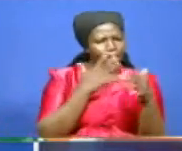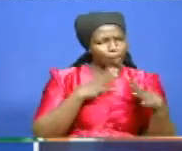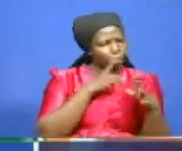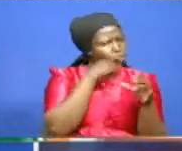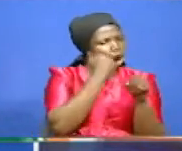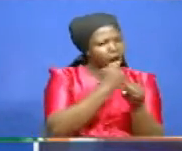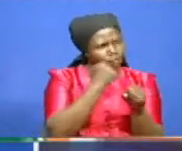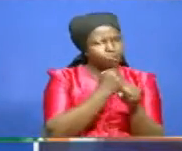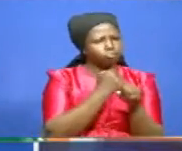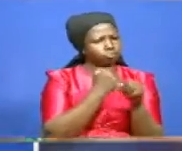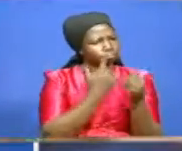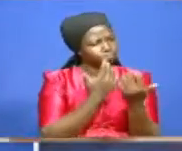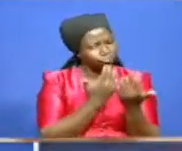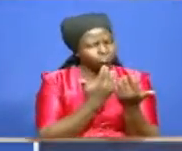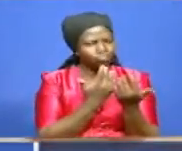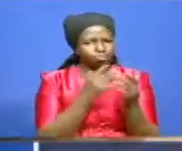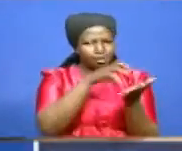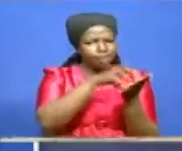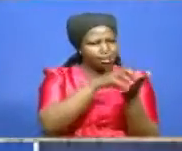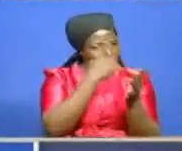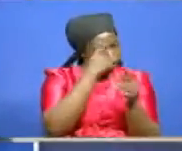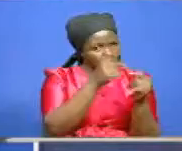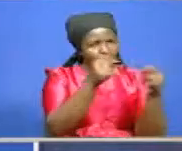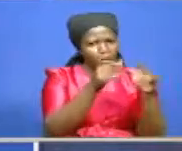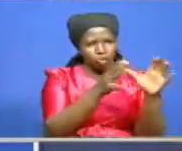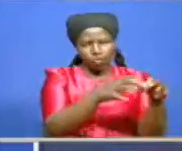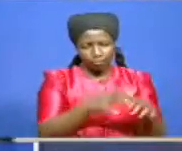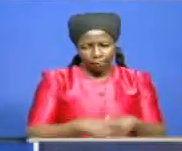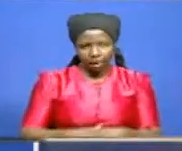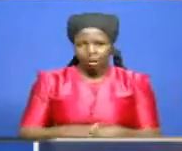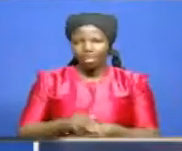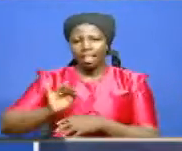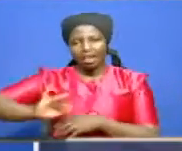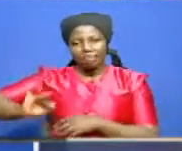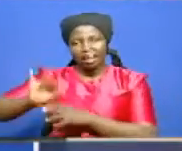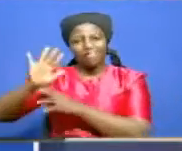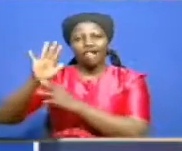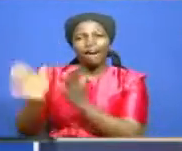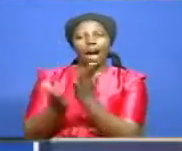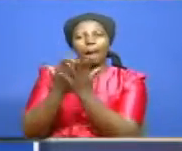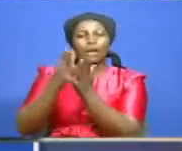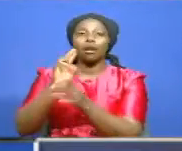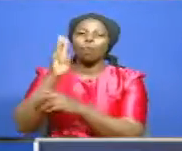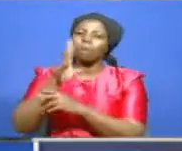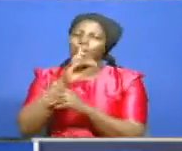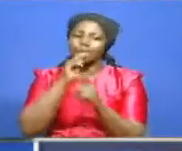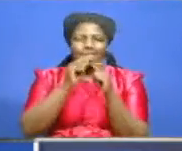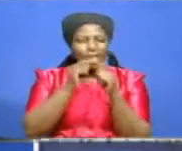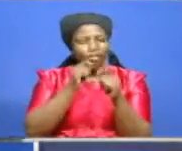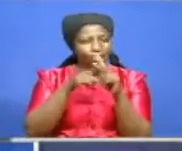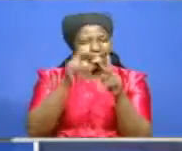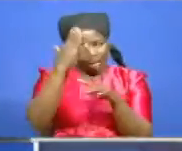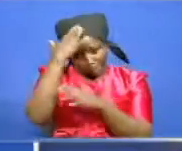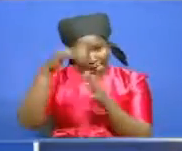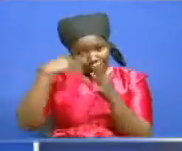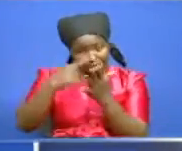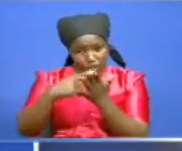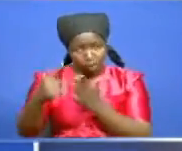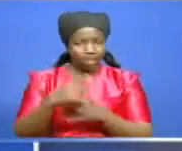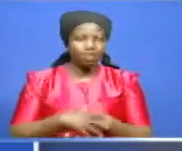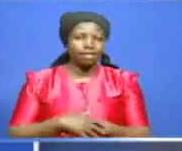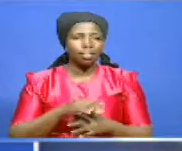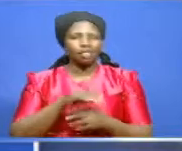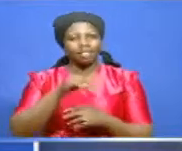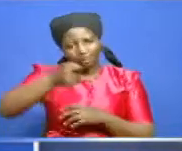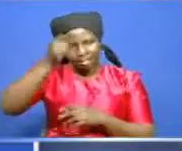the opposite case. The remaining five applicants yet to be interviewed will have their turn from Monday next week. Justice Nduma